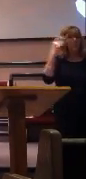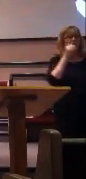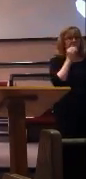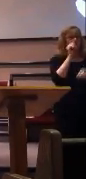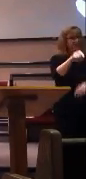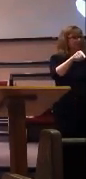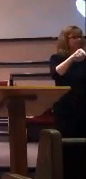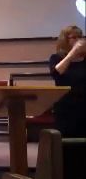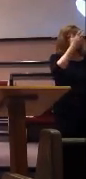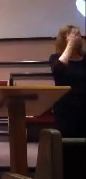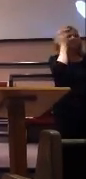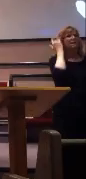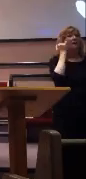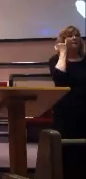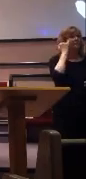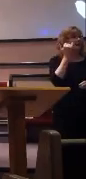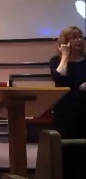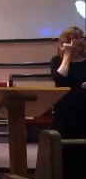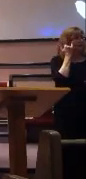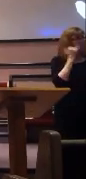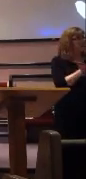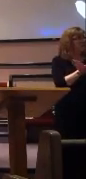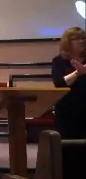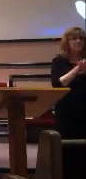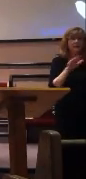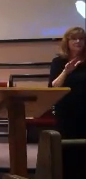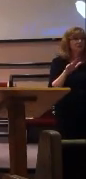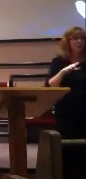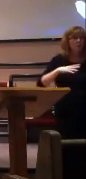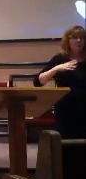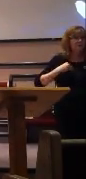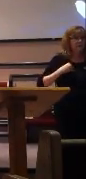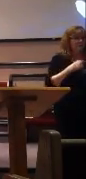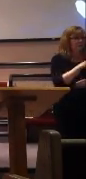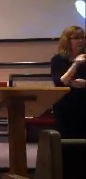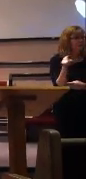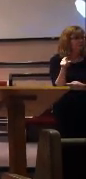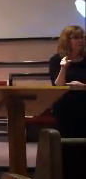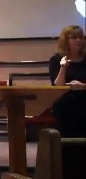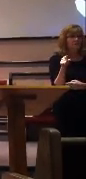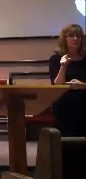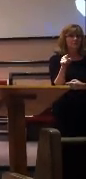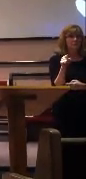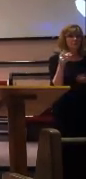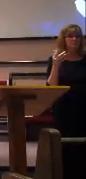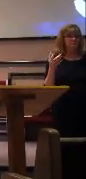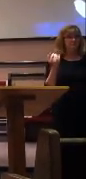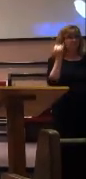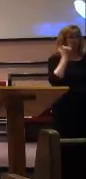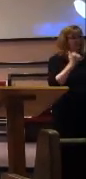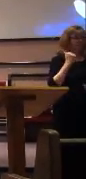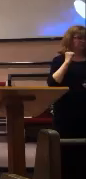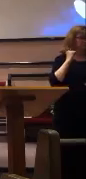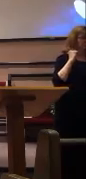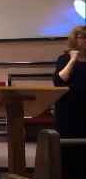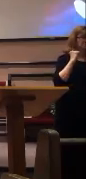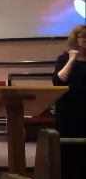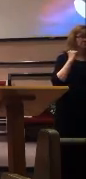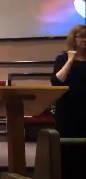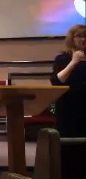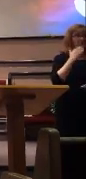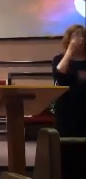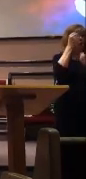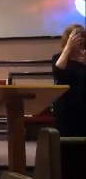etc. But if they do not receive you, if they will not receive the